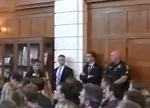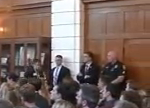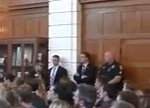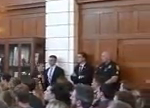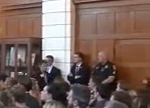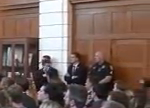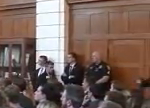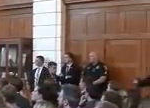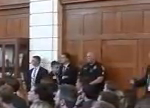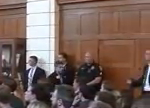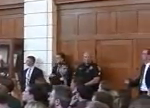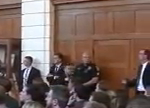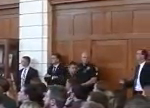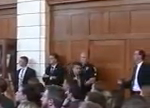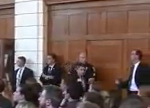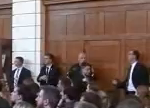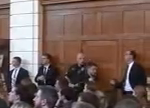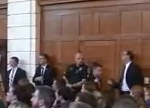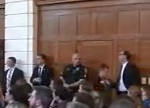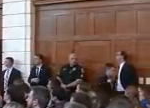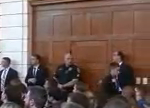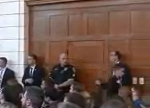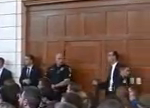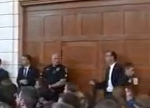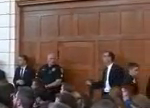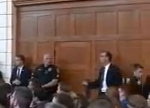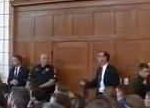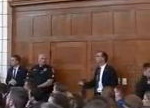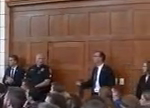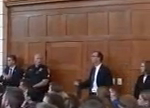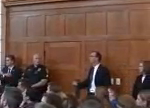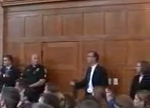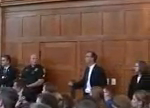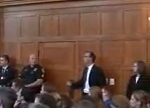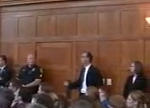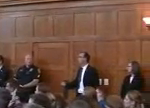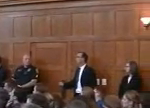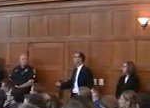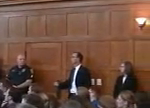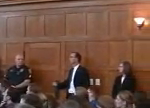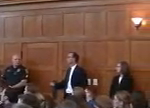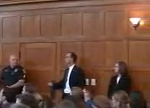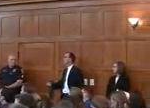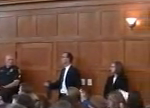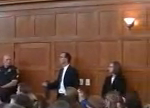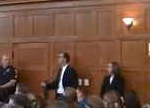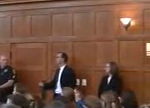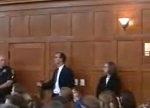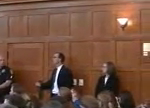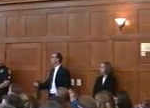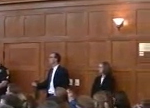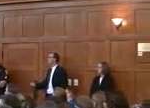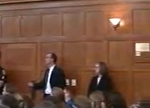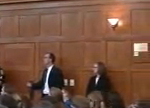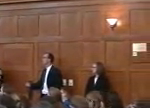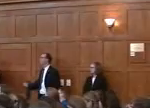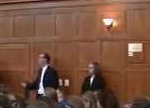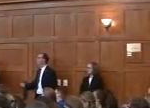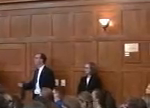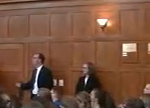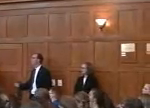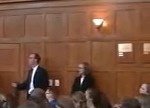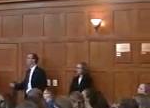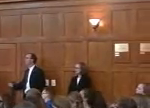and personally committed to the principles of academic freedom and civil discourse. We've made every possible